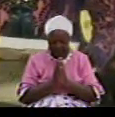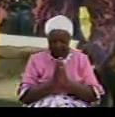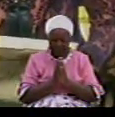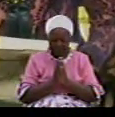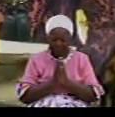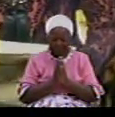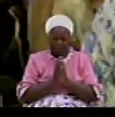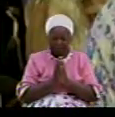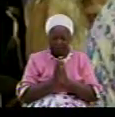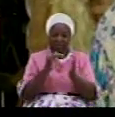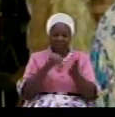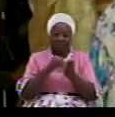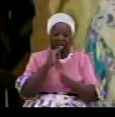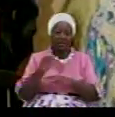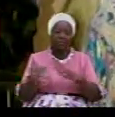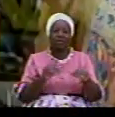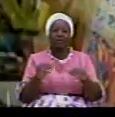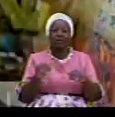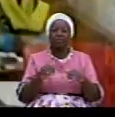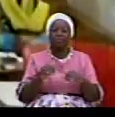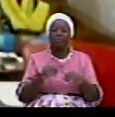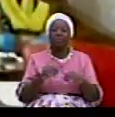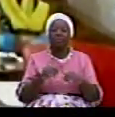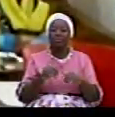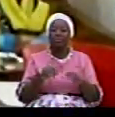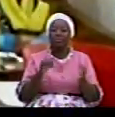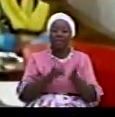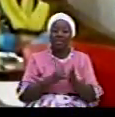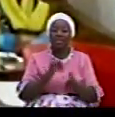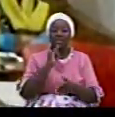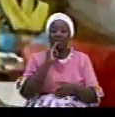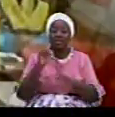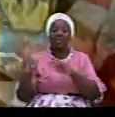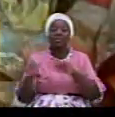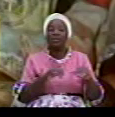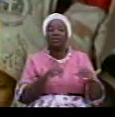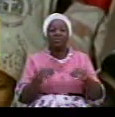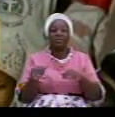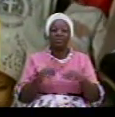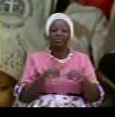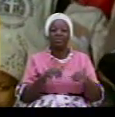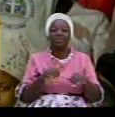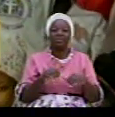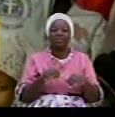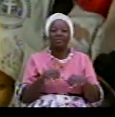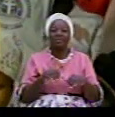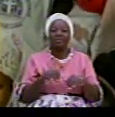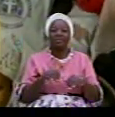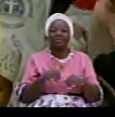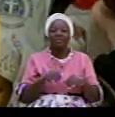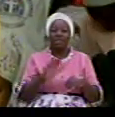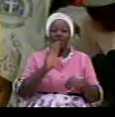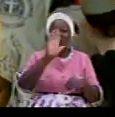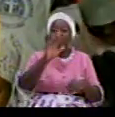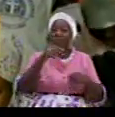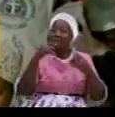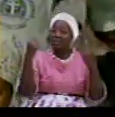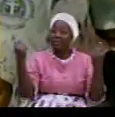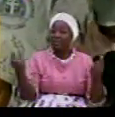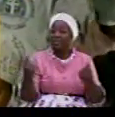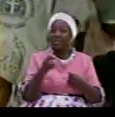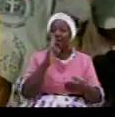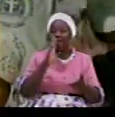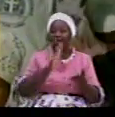It is done. It is done. Your sins are